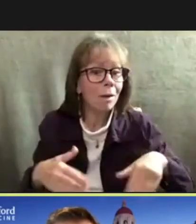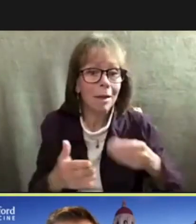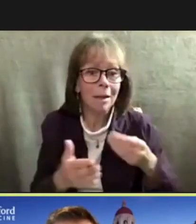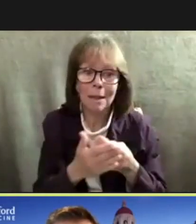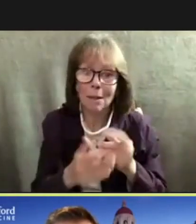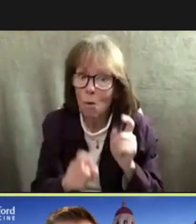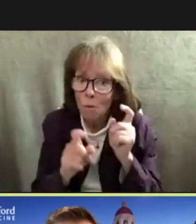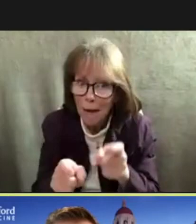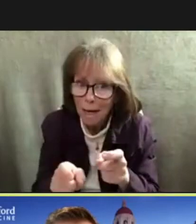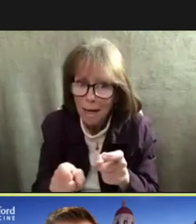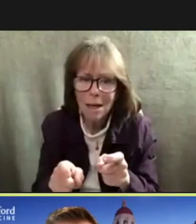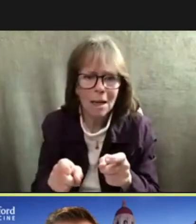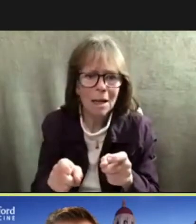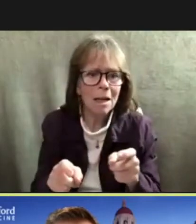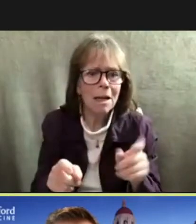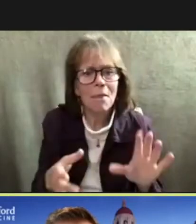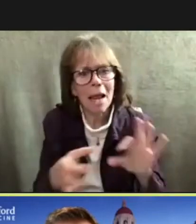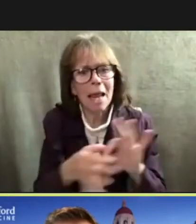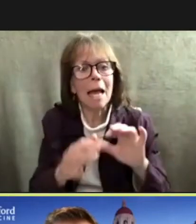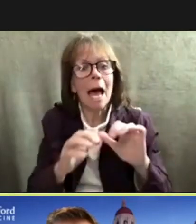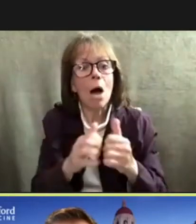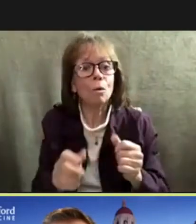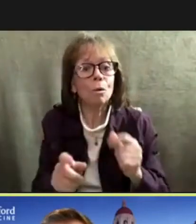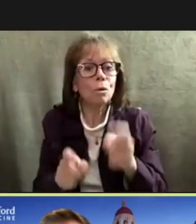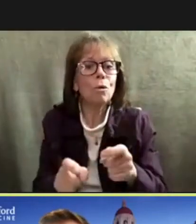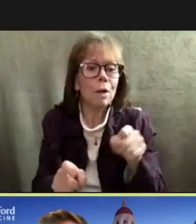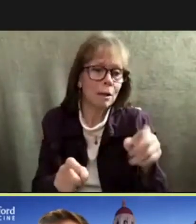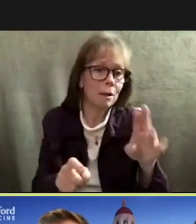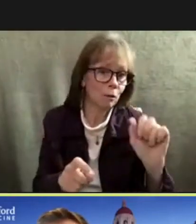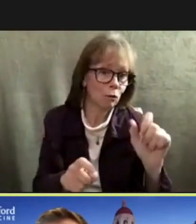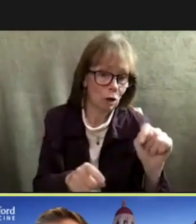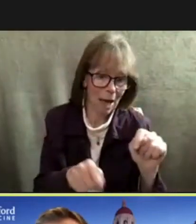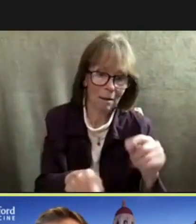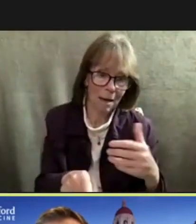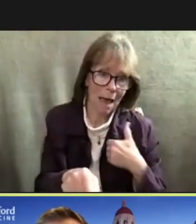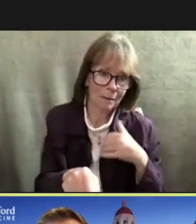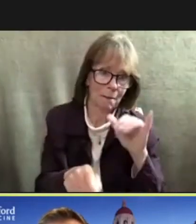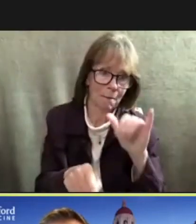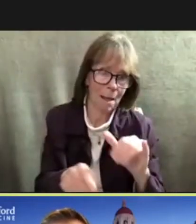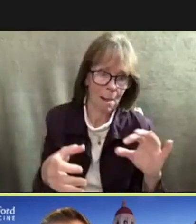the information, the link to donate is in the chat.